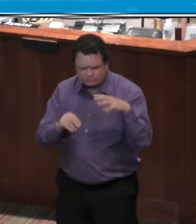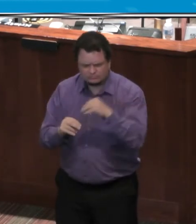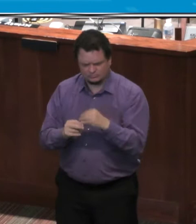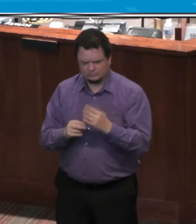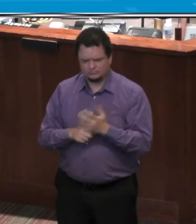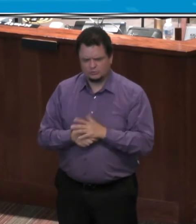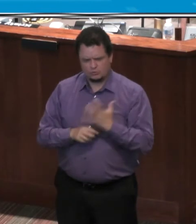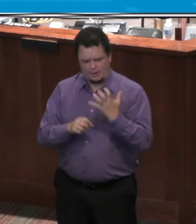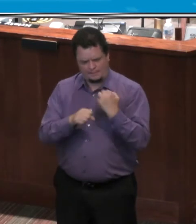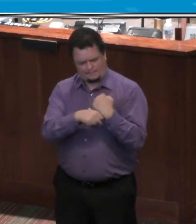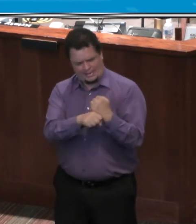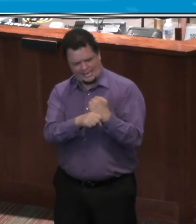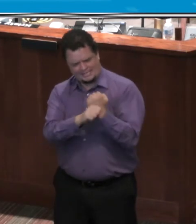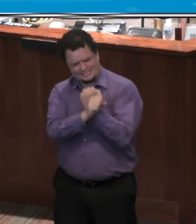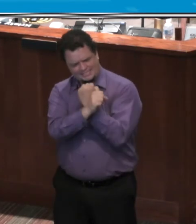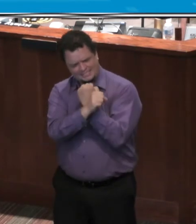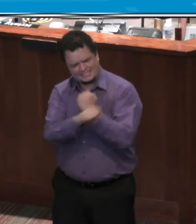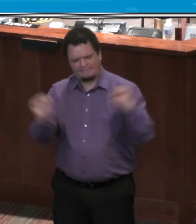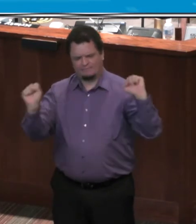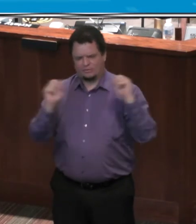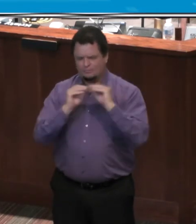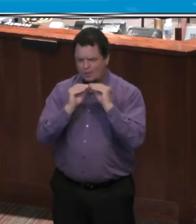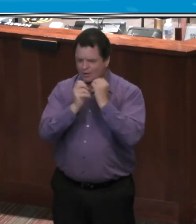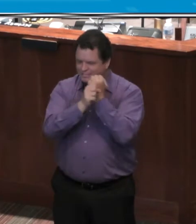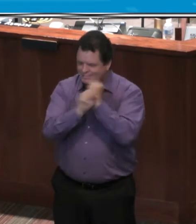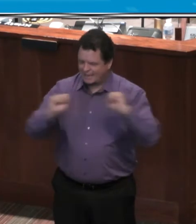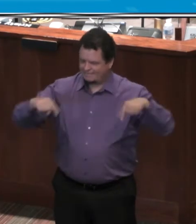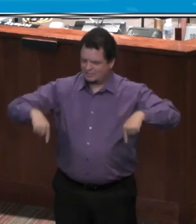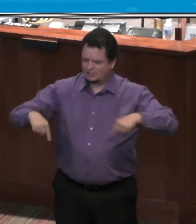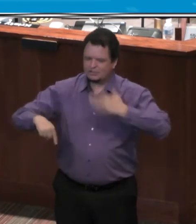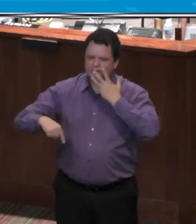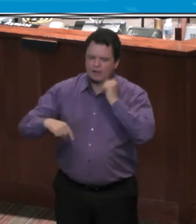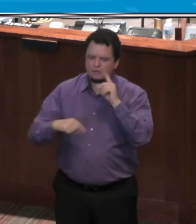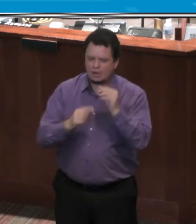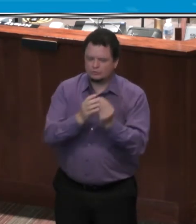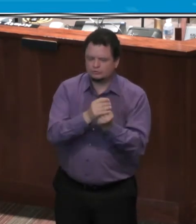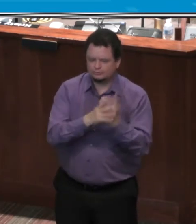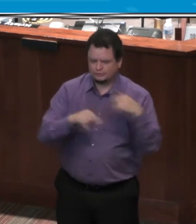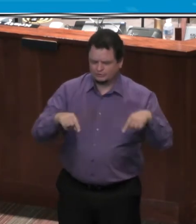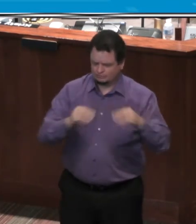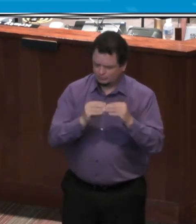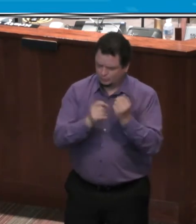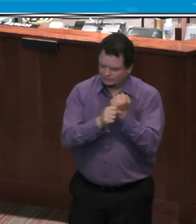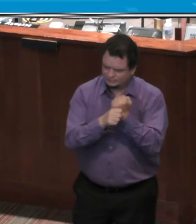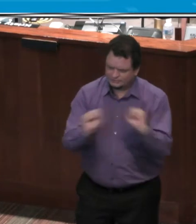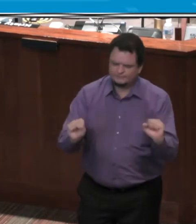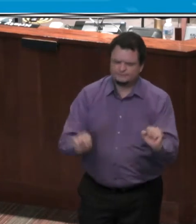pass it off to Joyce Salazar, who will share the recommendations in the report that were made to chart this path forward.